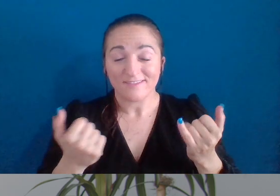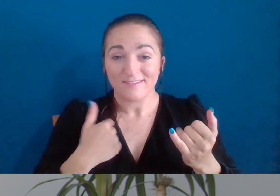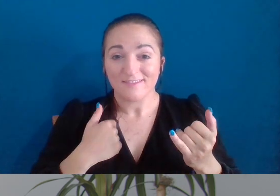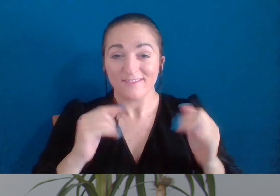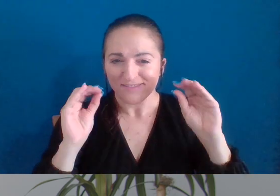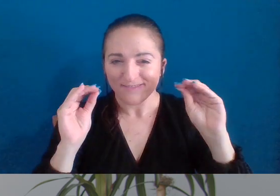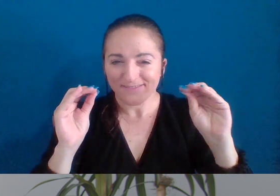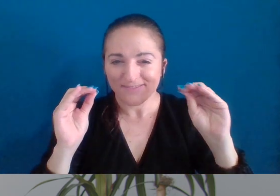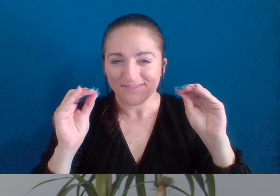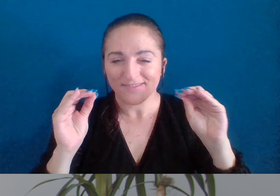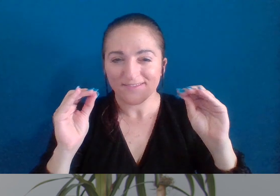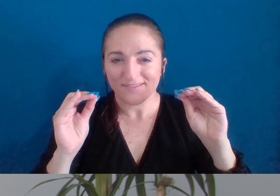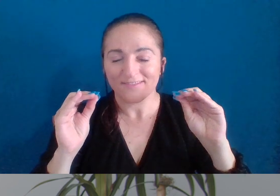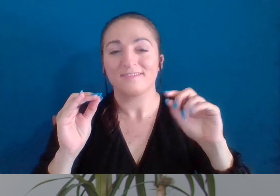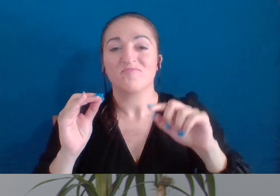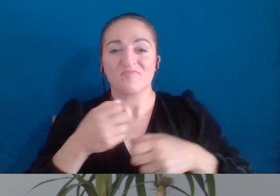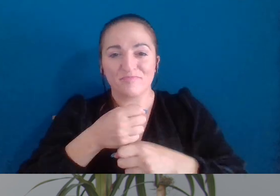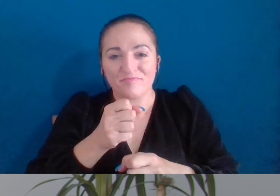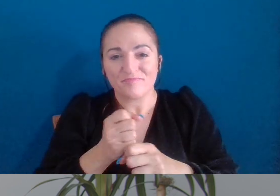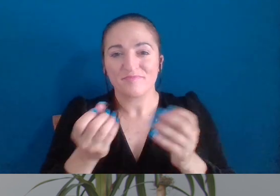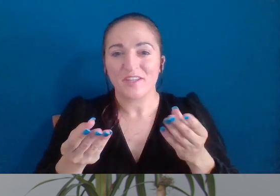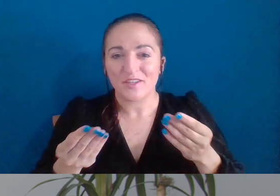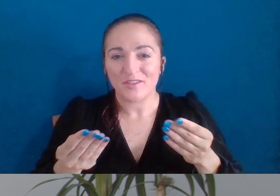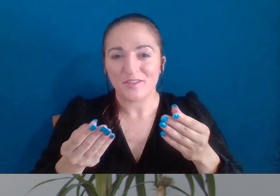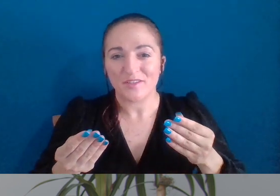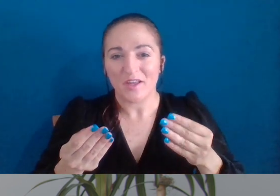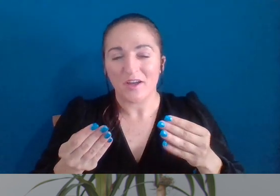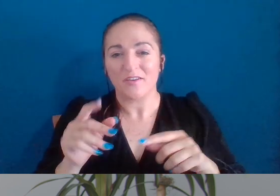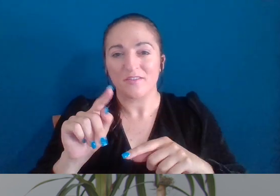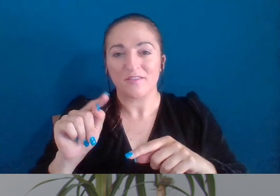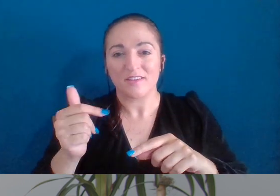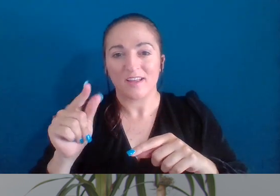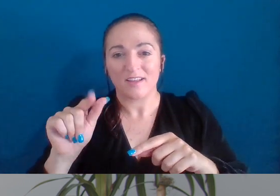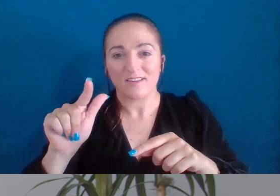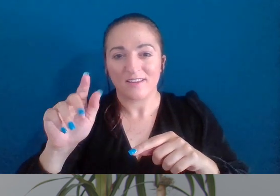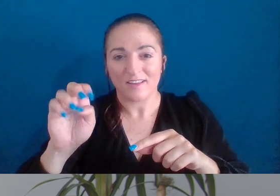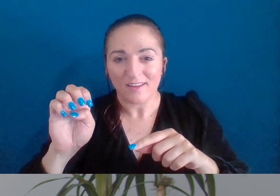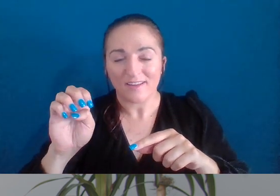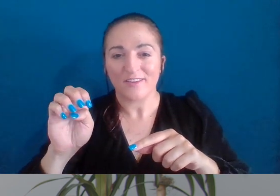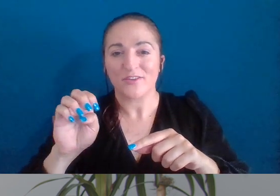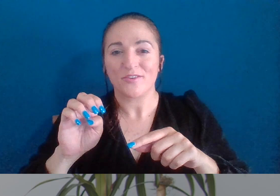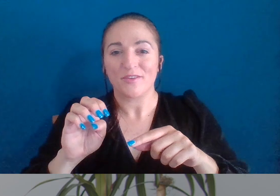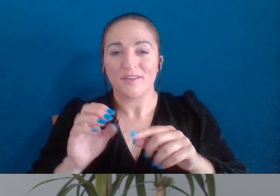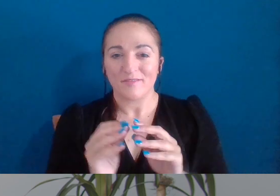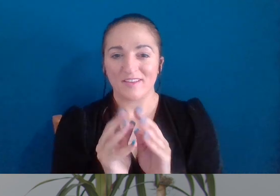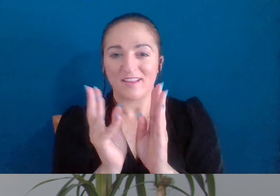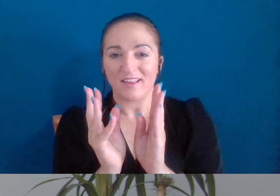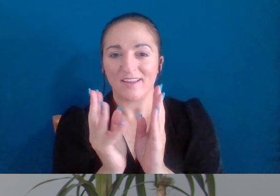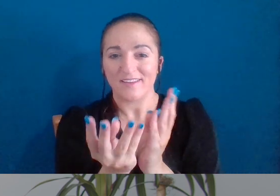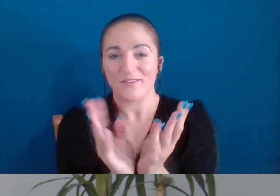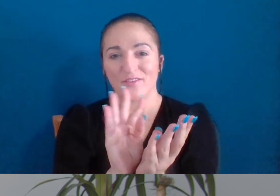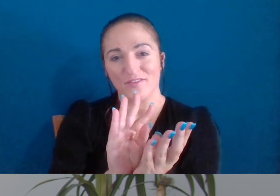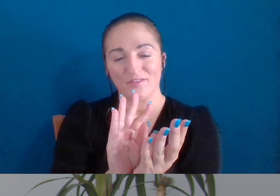this soft textile with me. It's a plant growth, and I use a lot of fiber